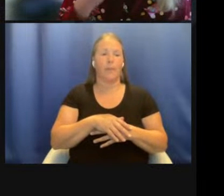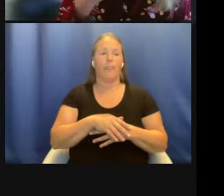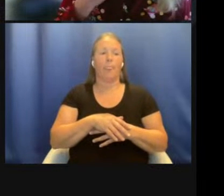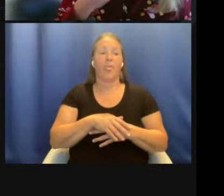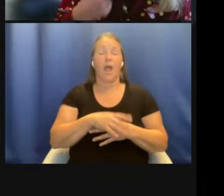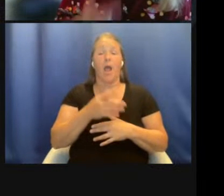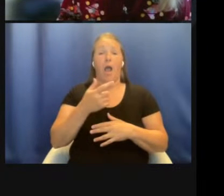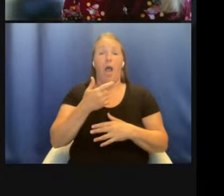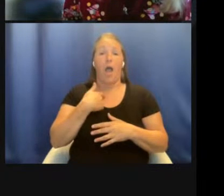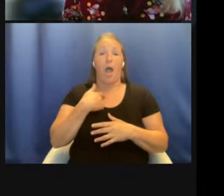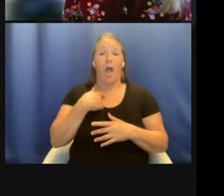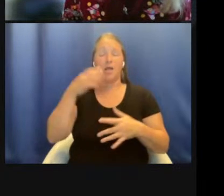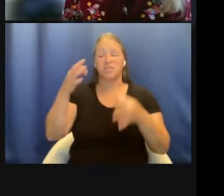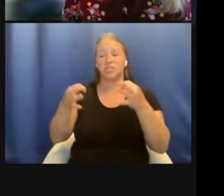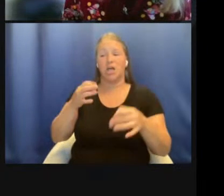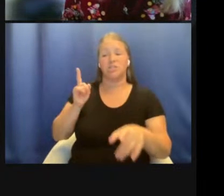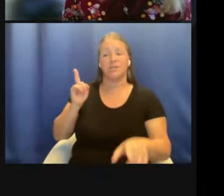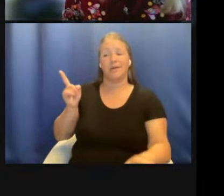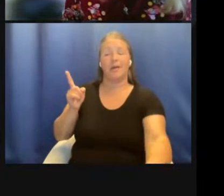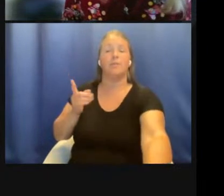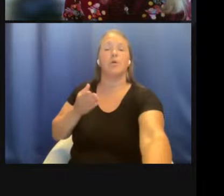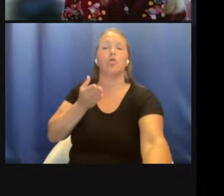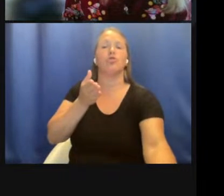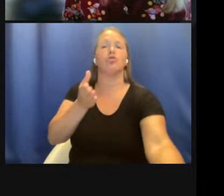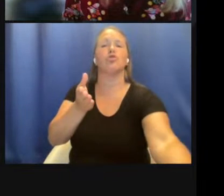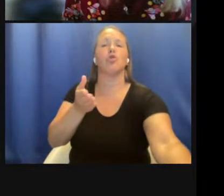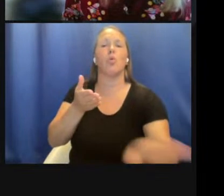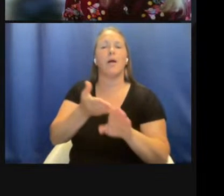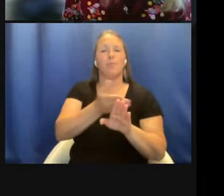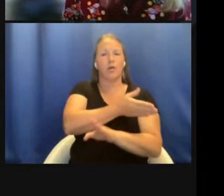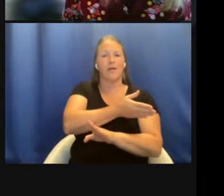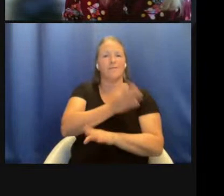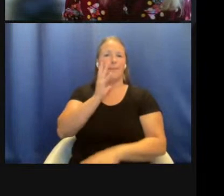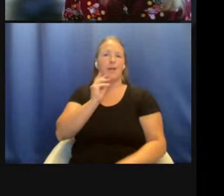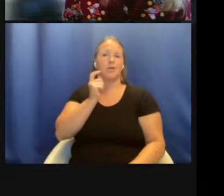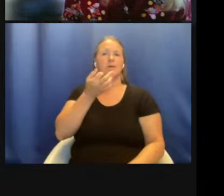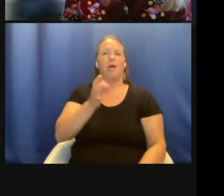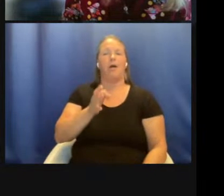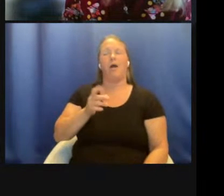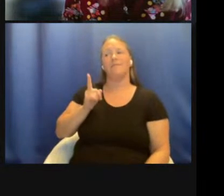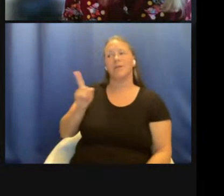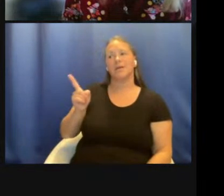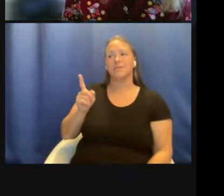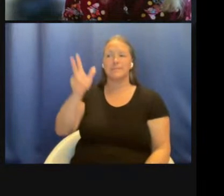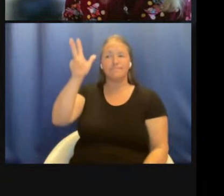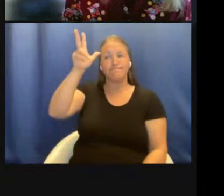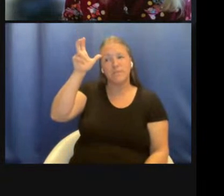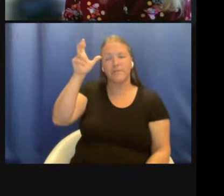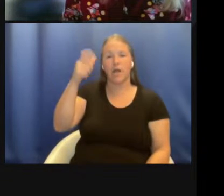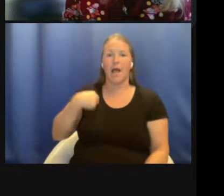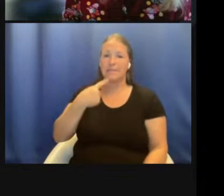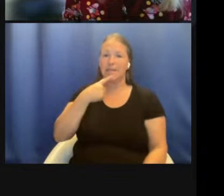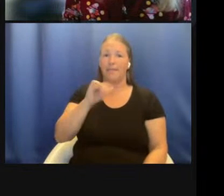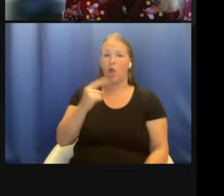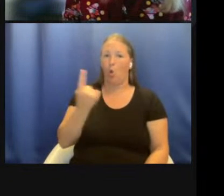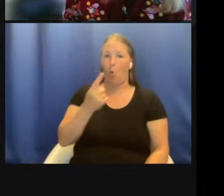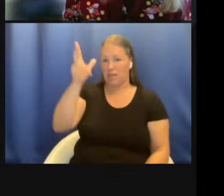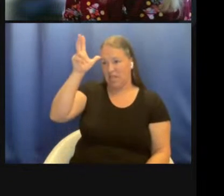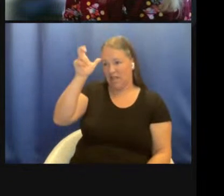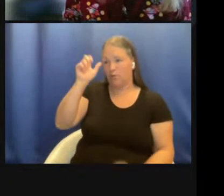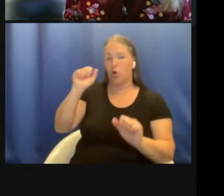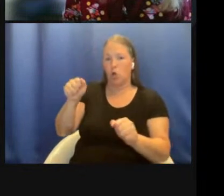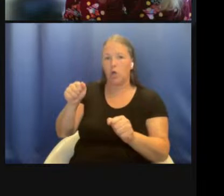by former experience of his scoundrelism. I said that only evil could derive from him. Can the